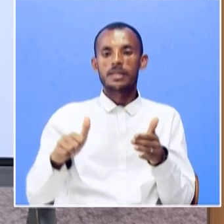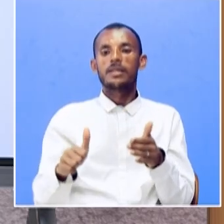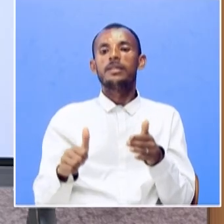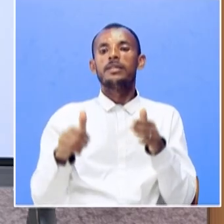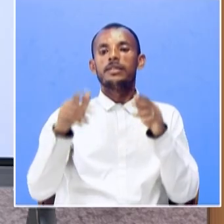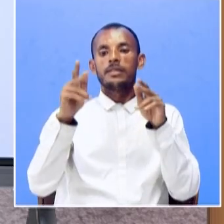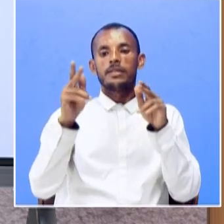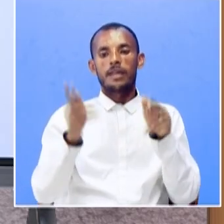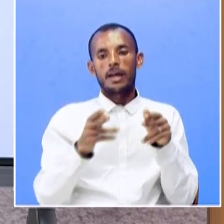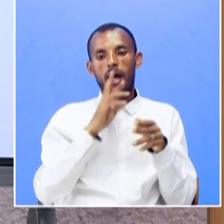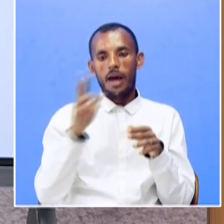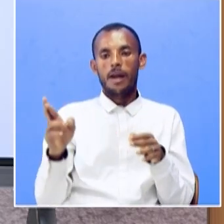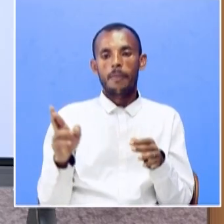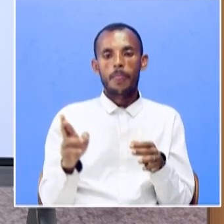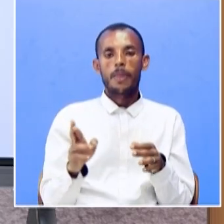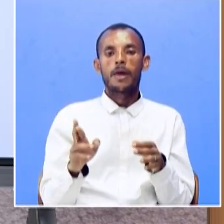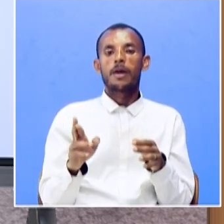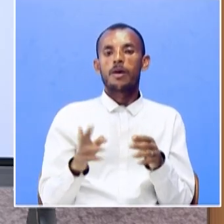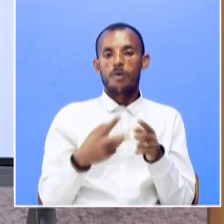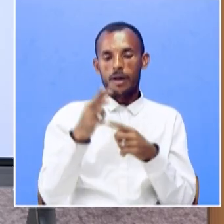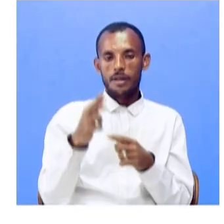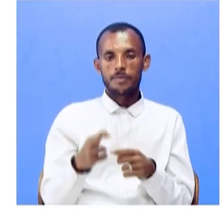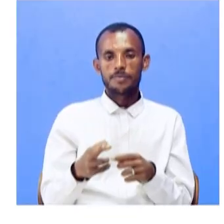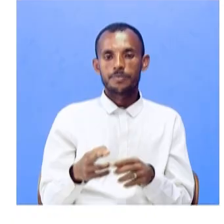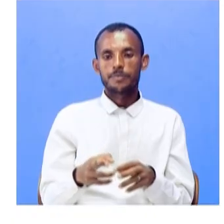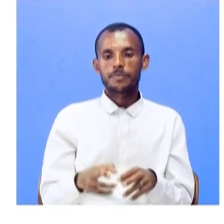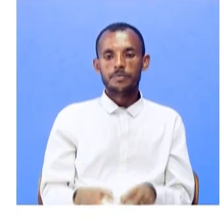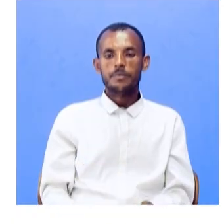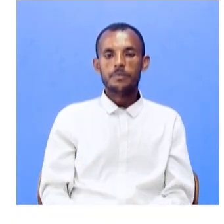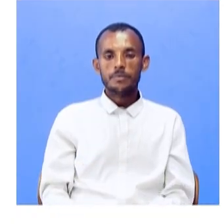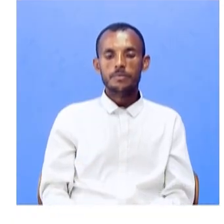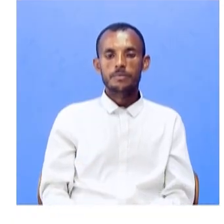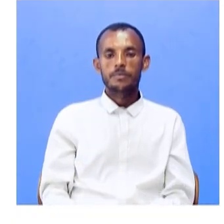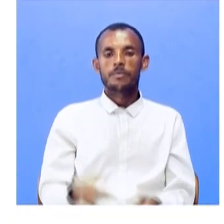congruent. So here rhombus, it is